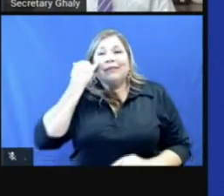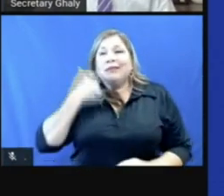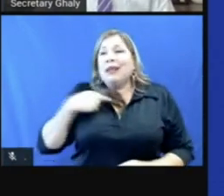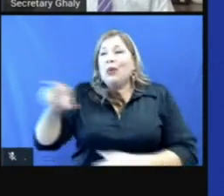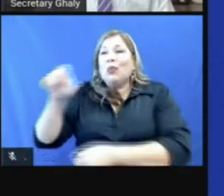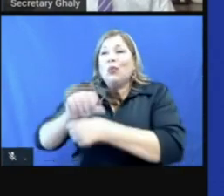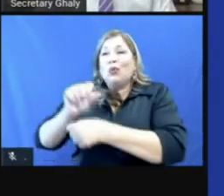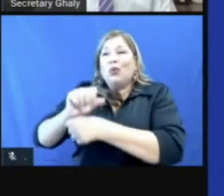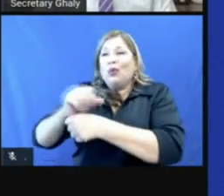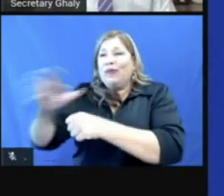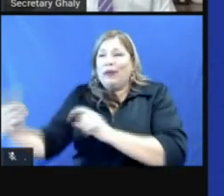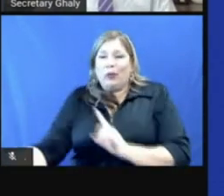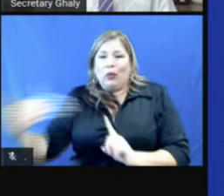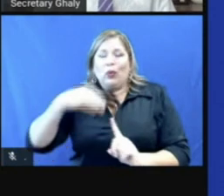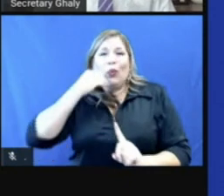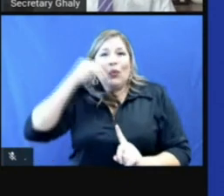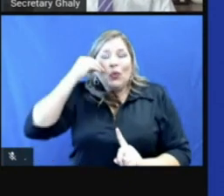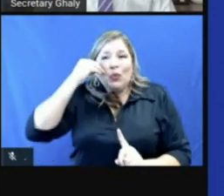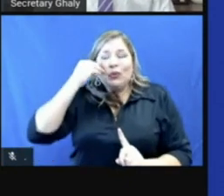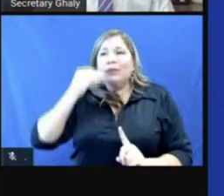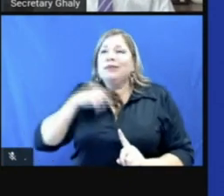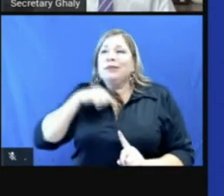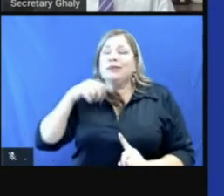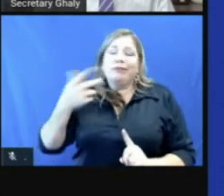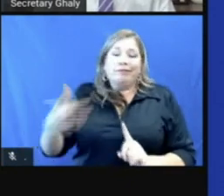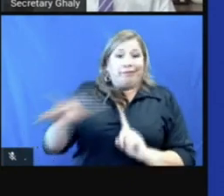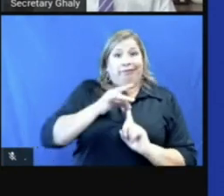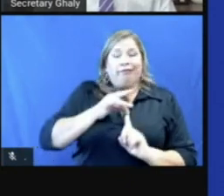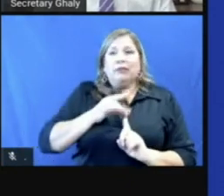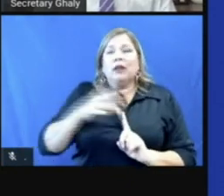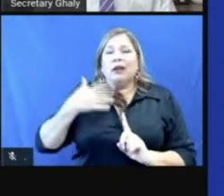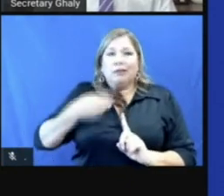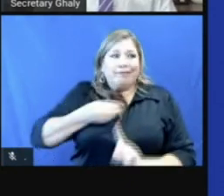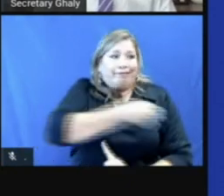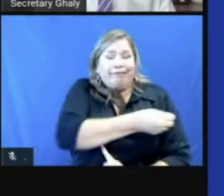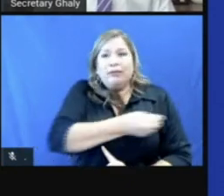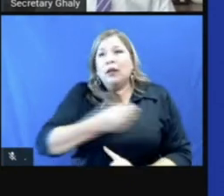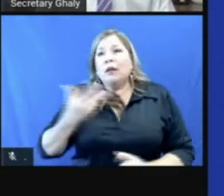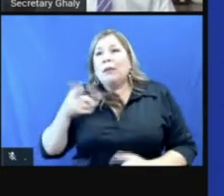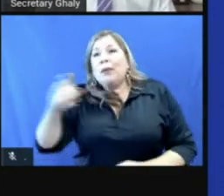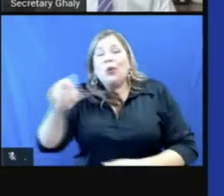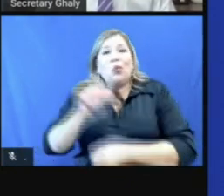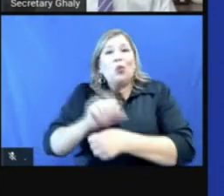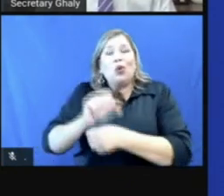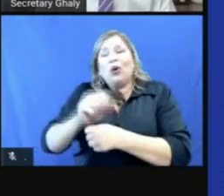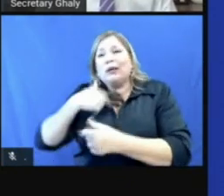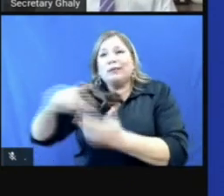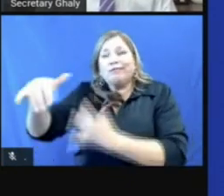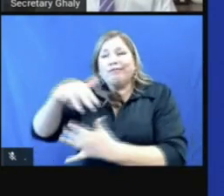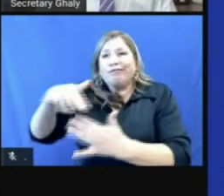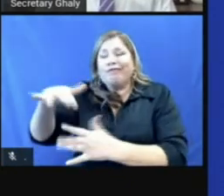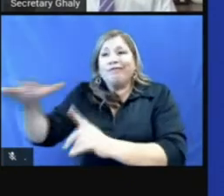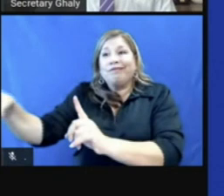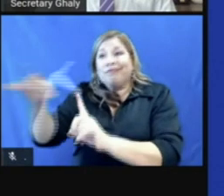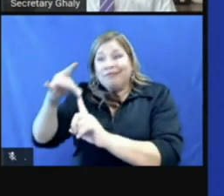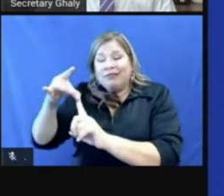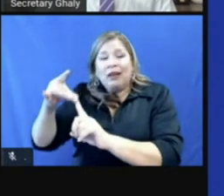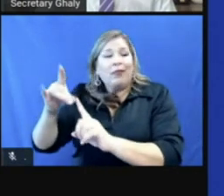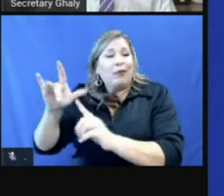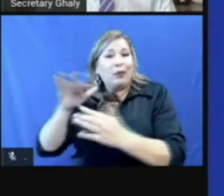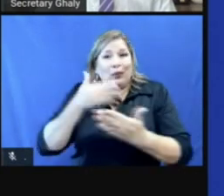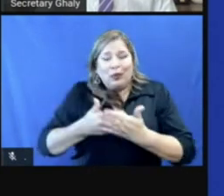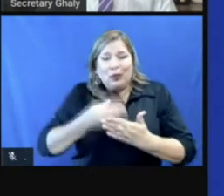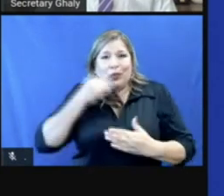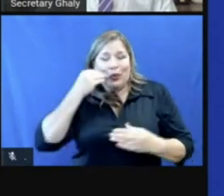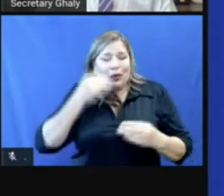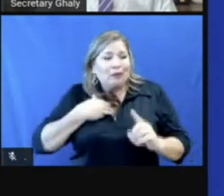you are been mixing with folks where you might have been infected, that being able to protect especially those vulnerable people